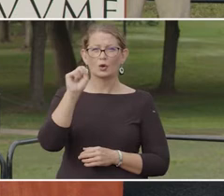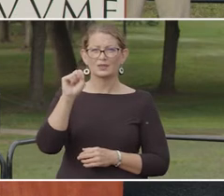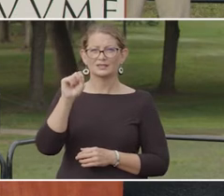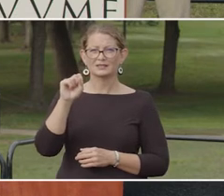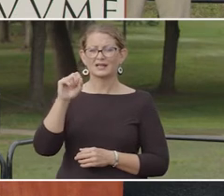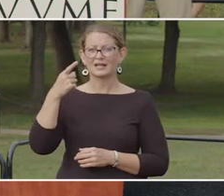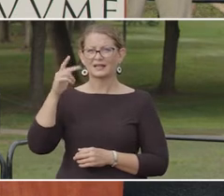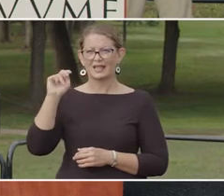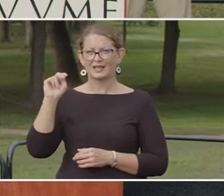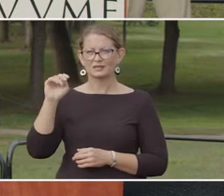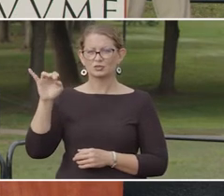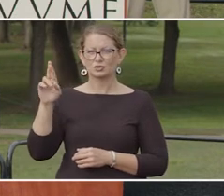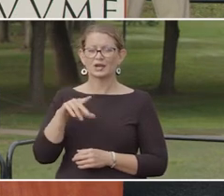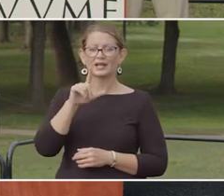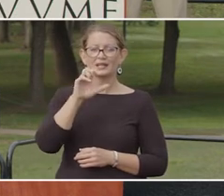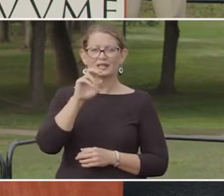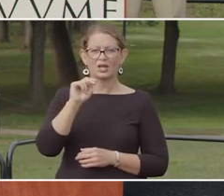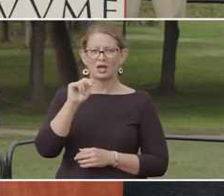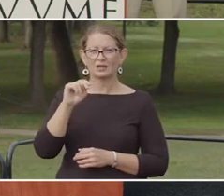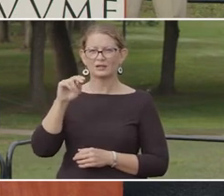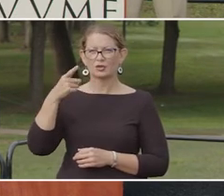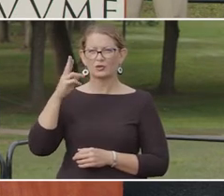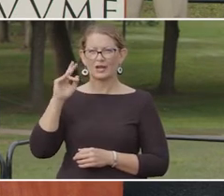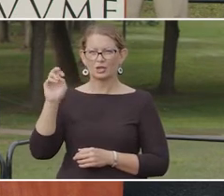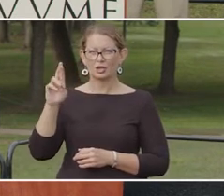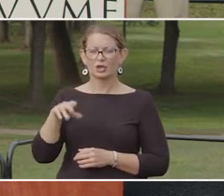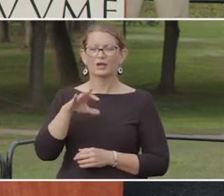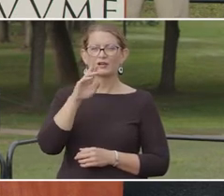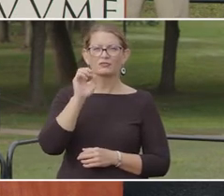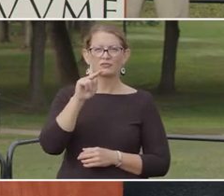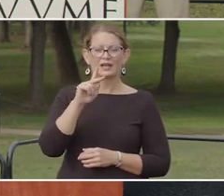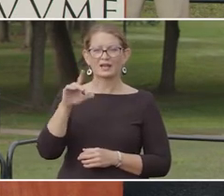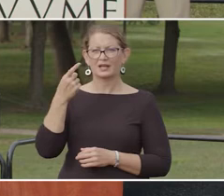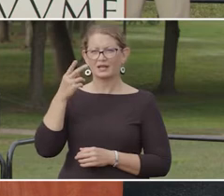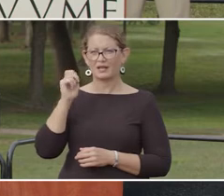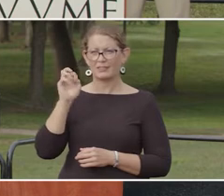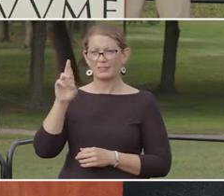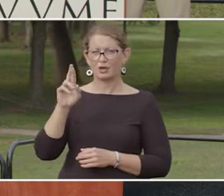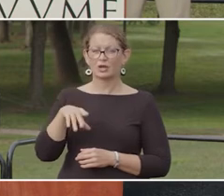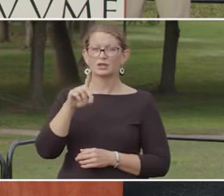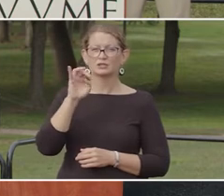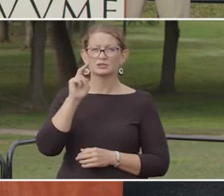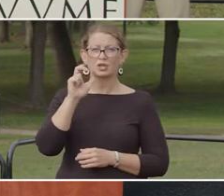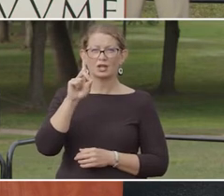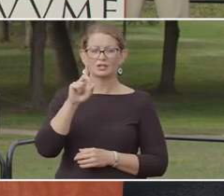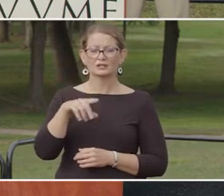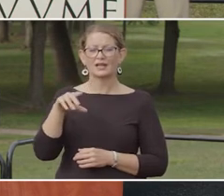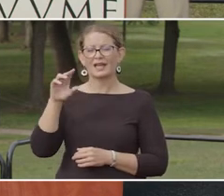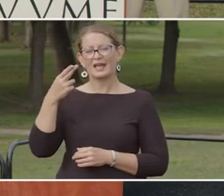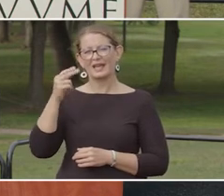Jr., Leon K. Greiner, Frank Thomas Gunther, Donald Dwight